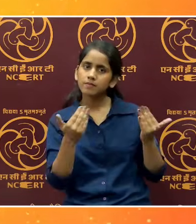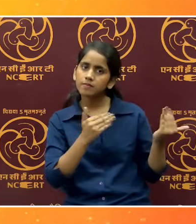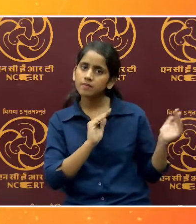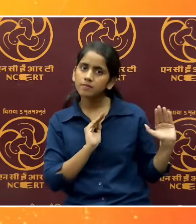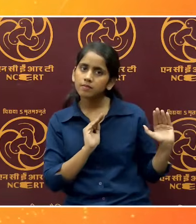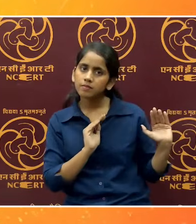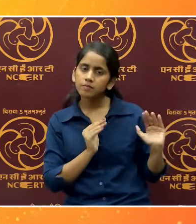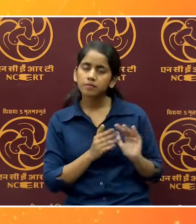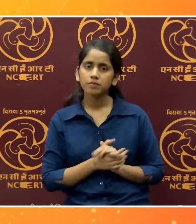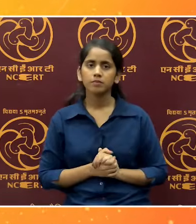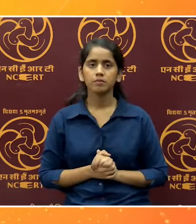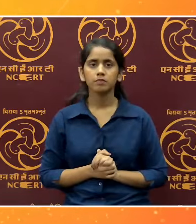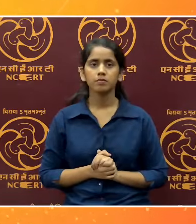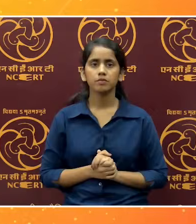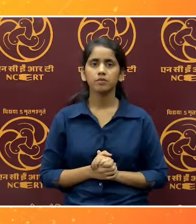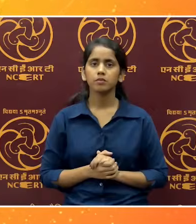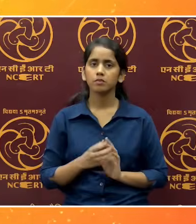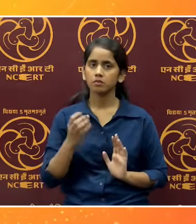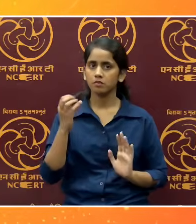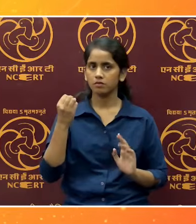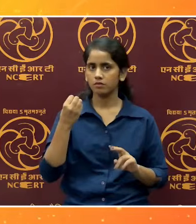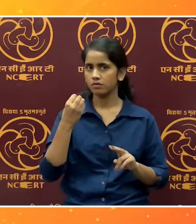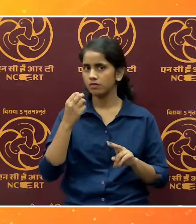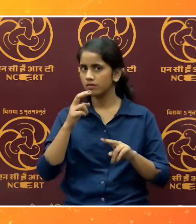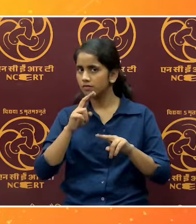The keywords are hop,